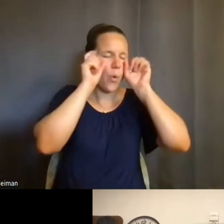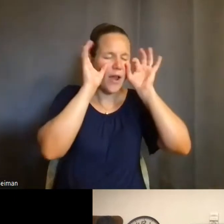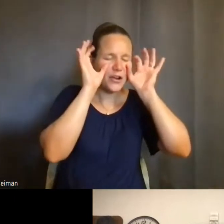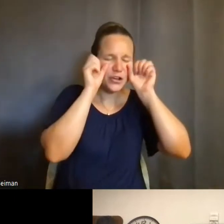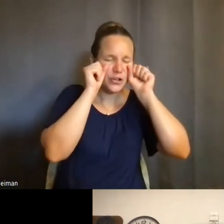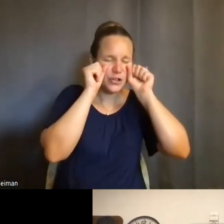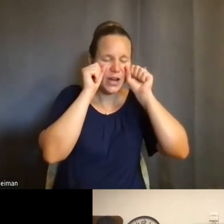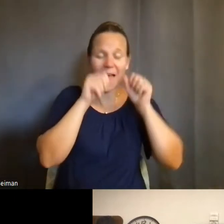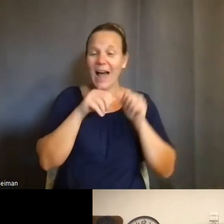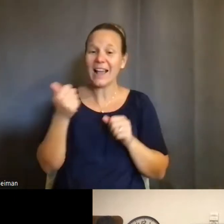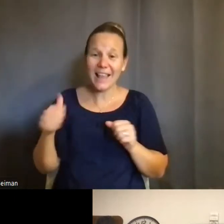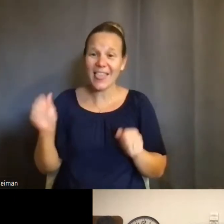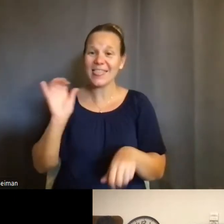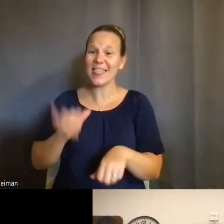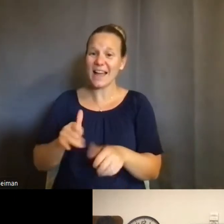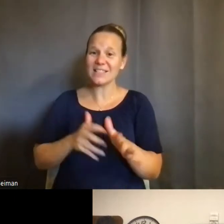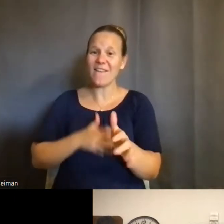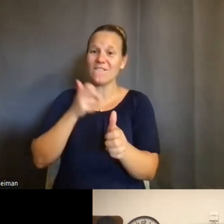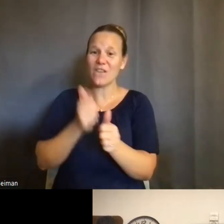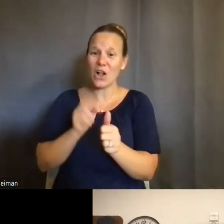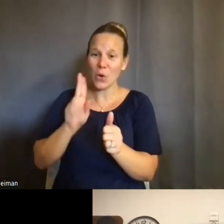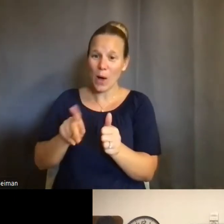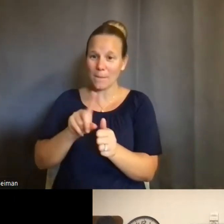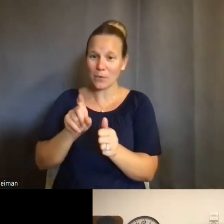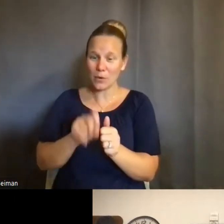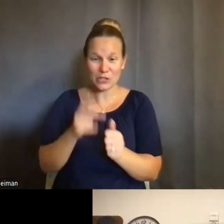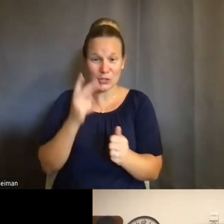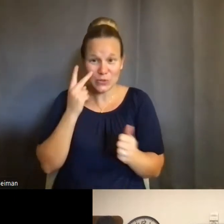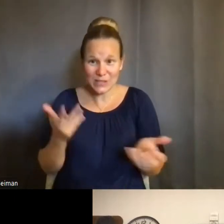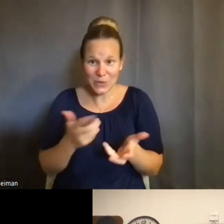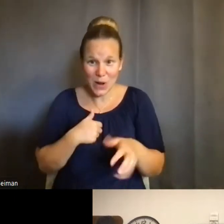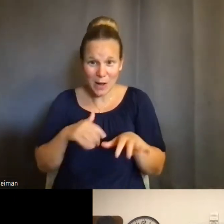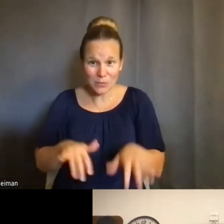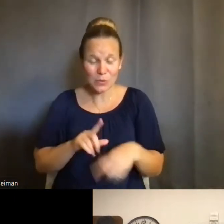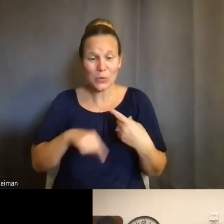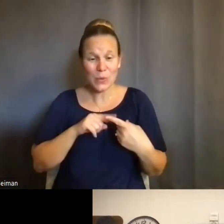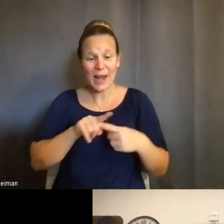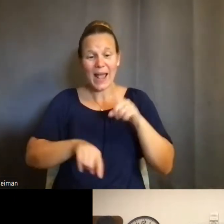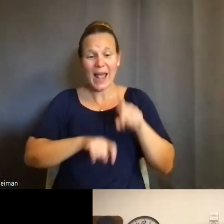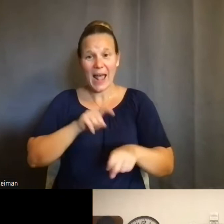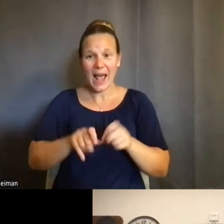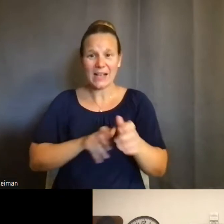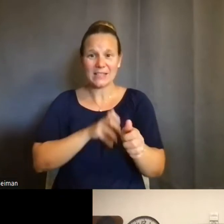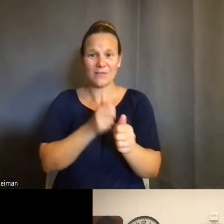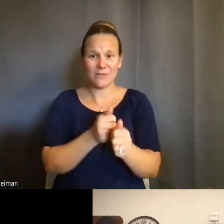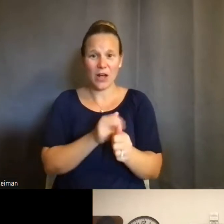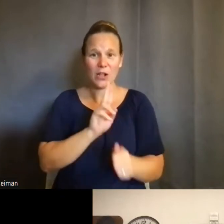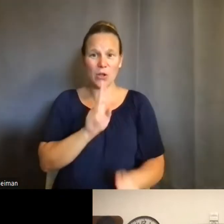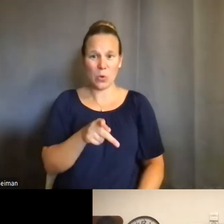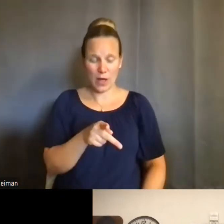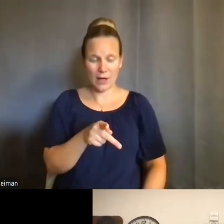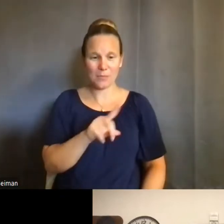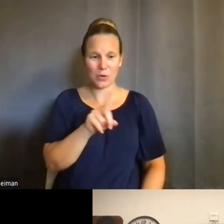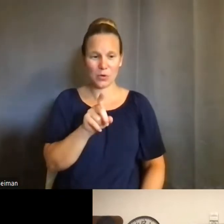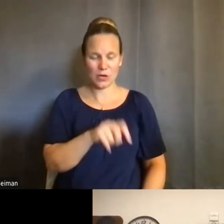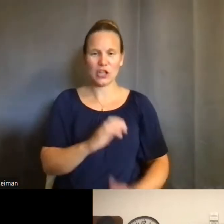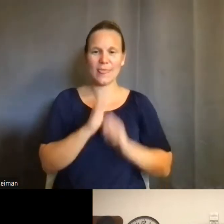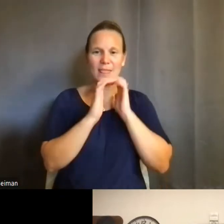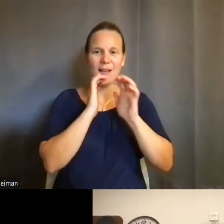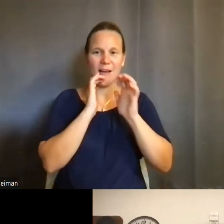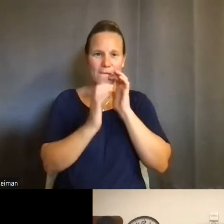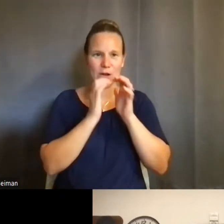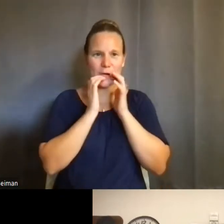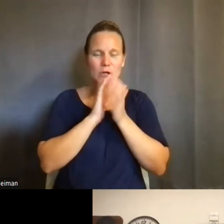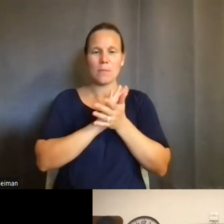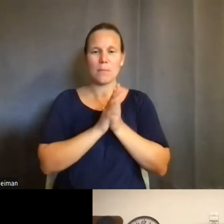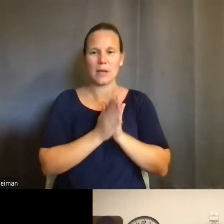Can everybody raise their hand? You see what I'm doing here? When we ask follow-up questions, the conversation becomes more interesting and more meaningful,